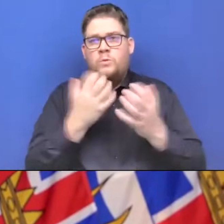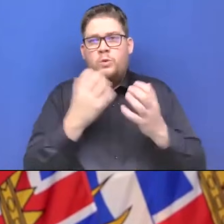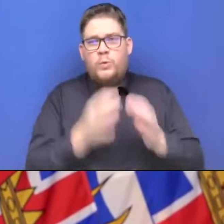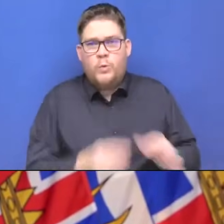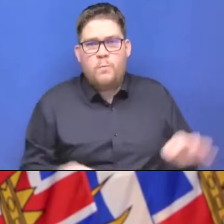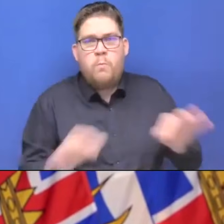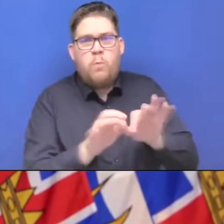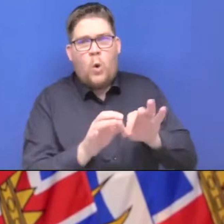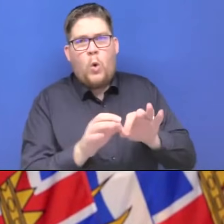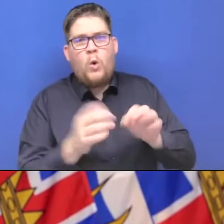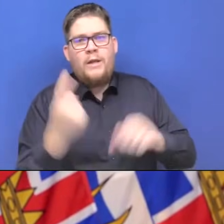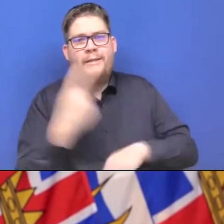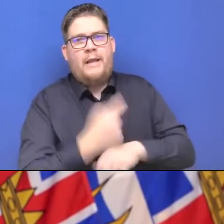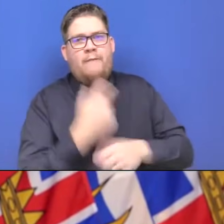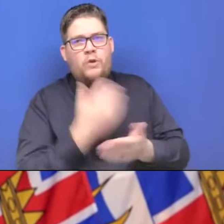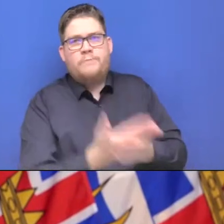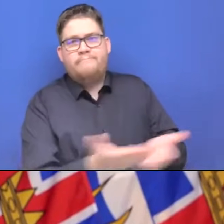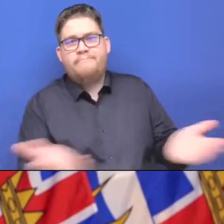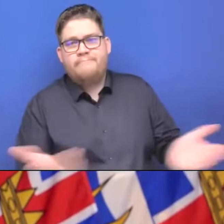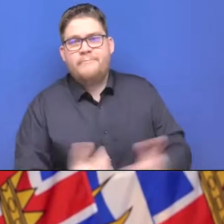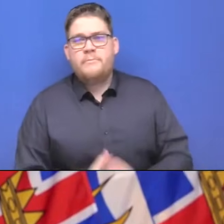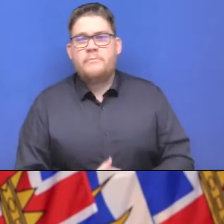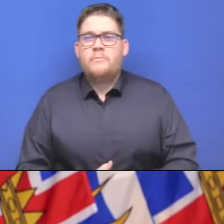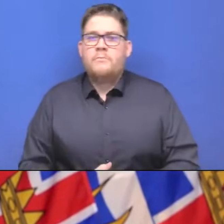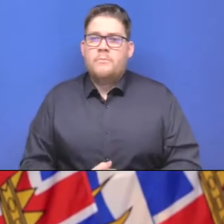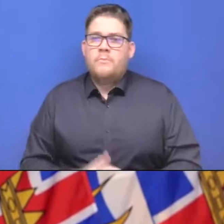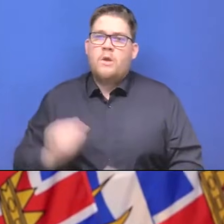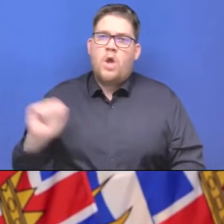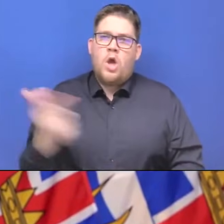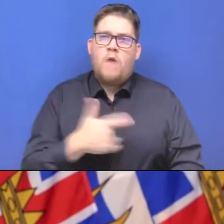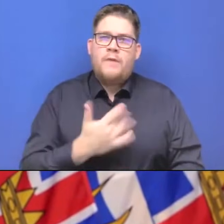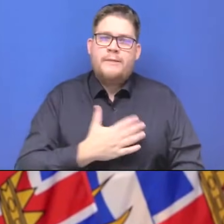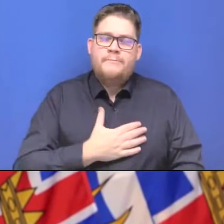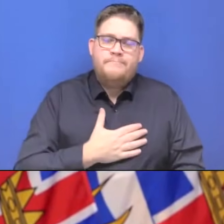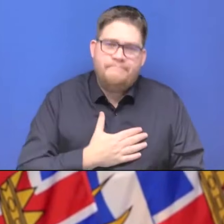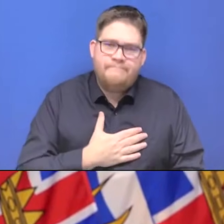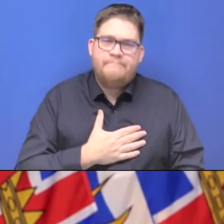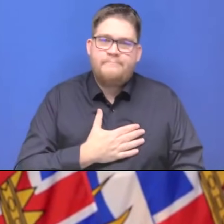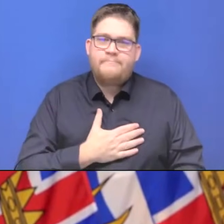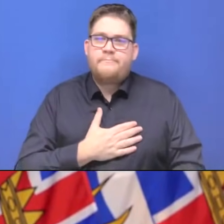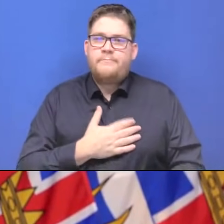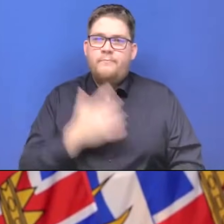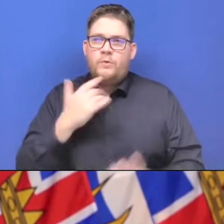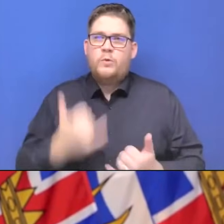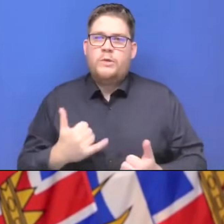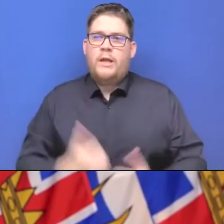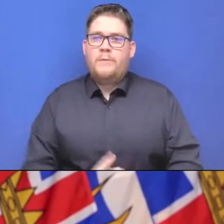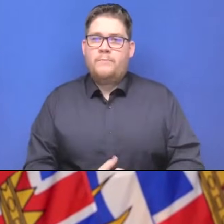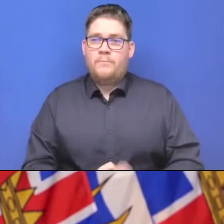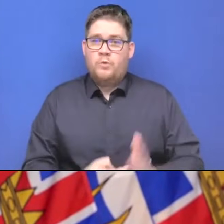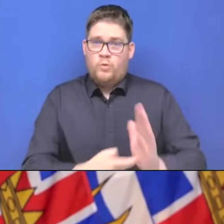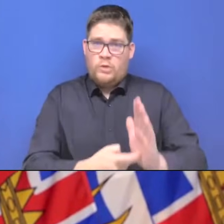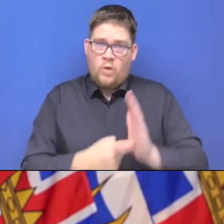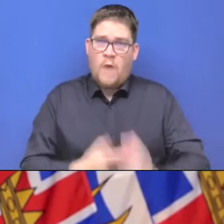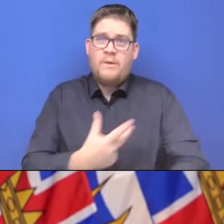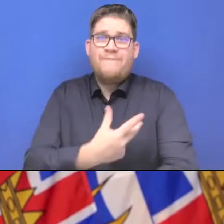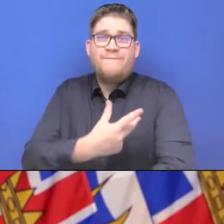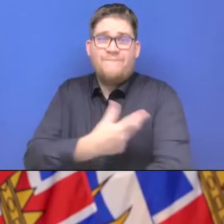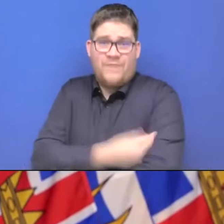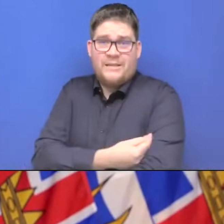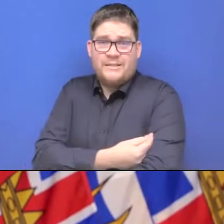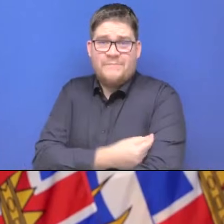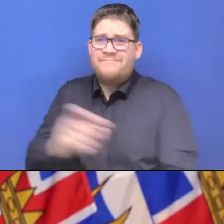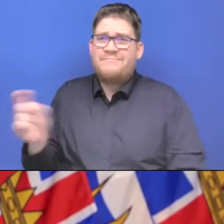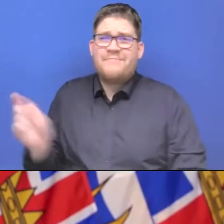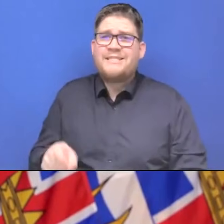very, all of us are very solemn about this moment, because the requirement to get vaccinated is an absolute necessity in